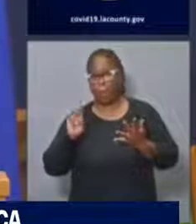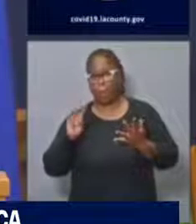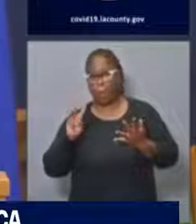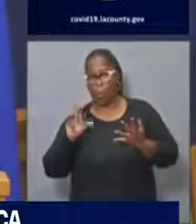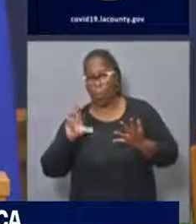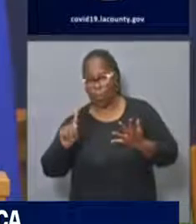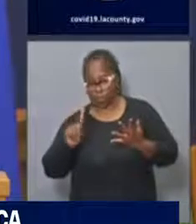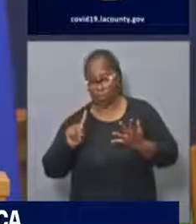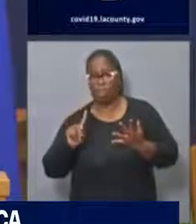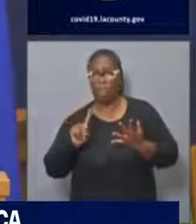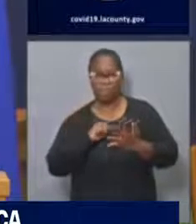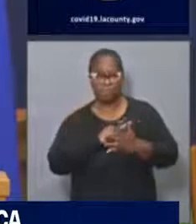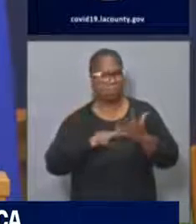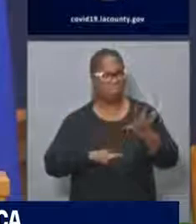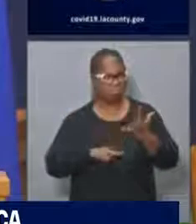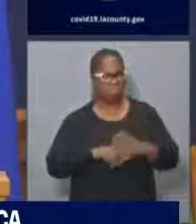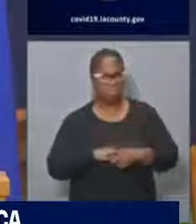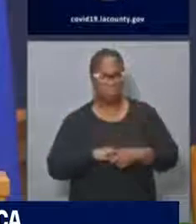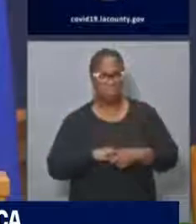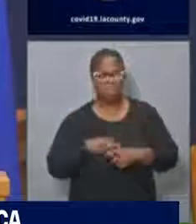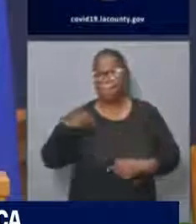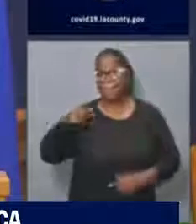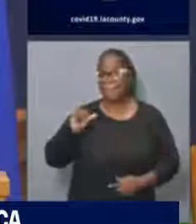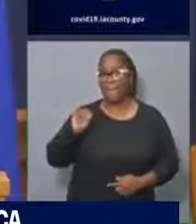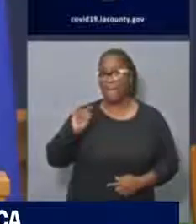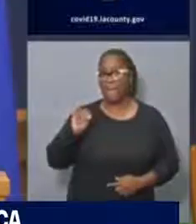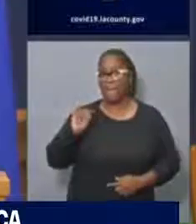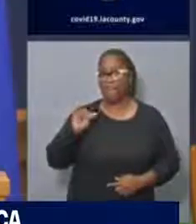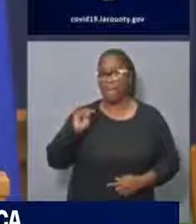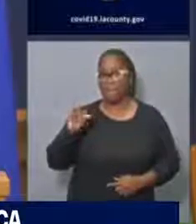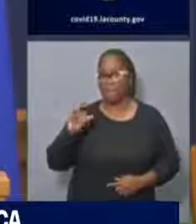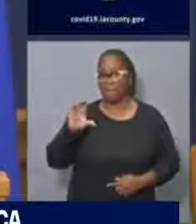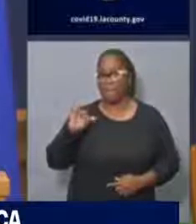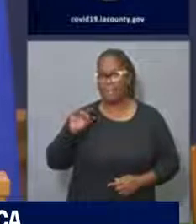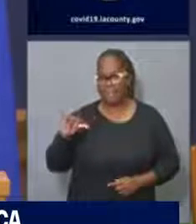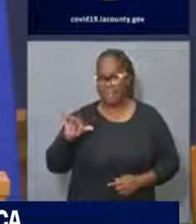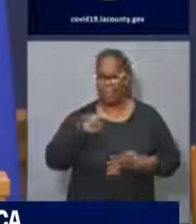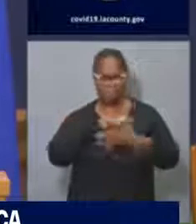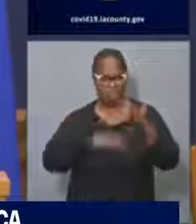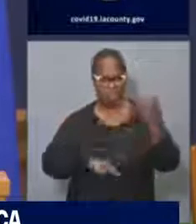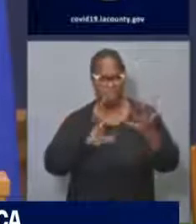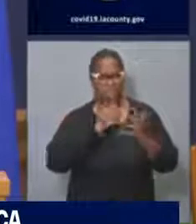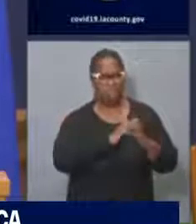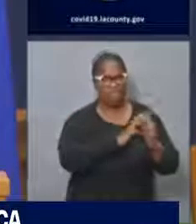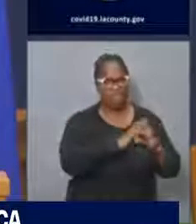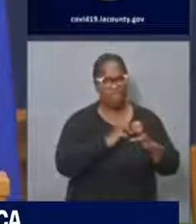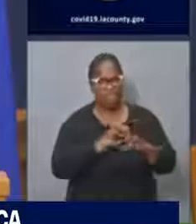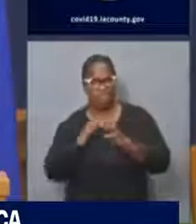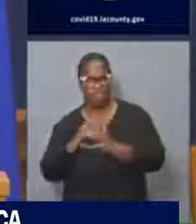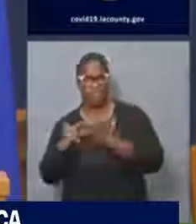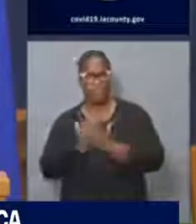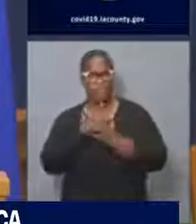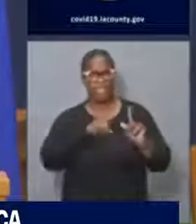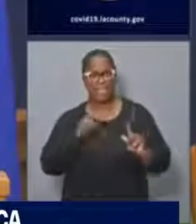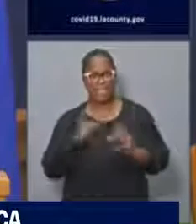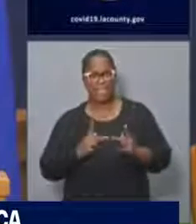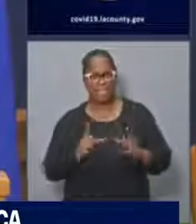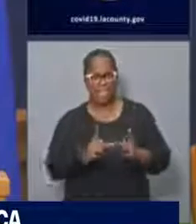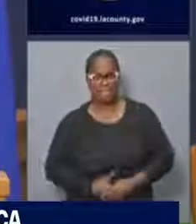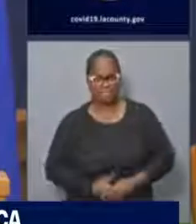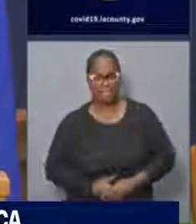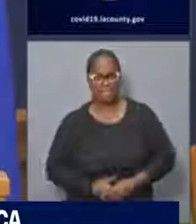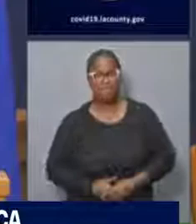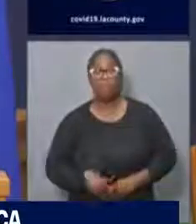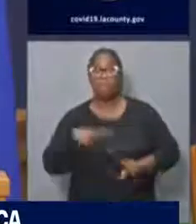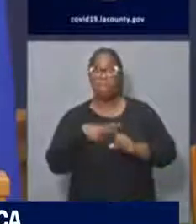contracts at the majority and plan for a launch on a rolling basis over the next 2 weeks. We are also adding access